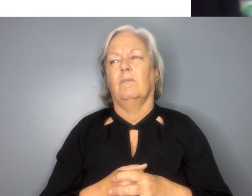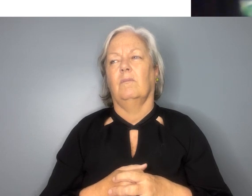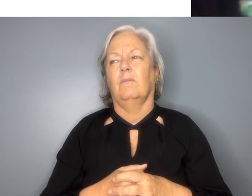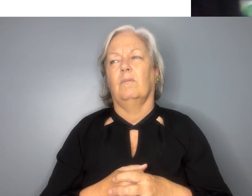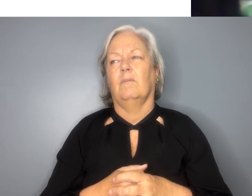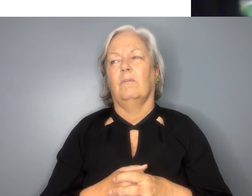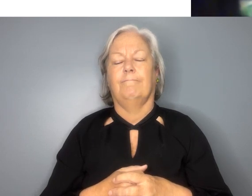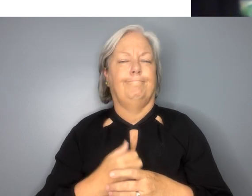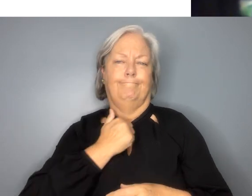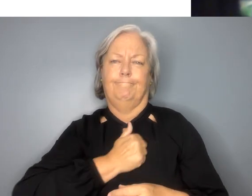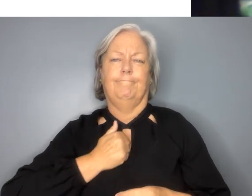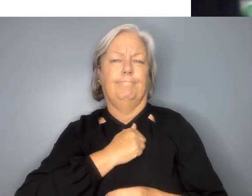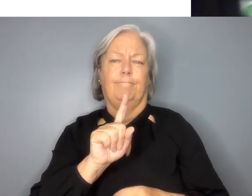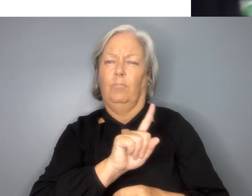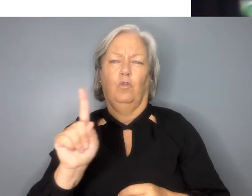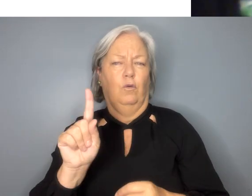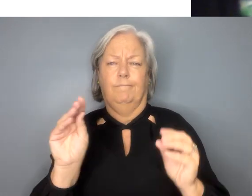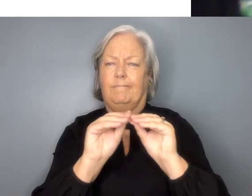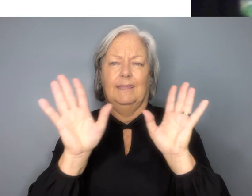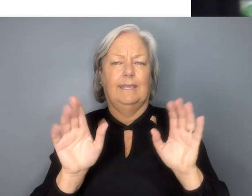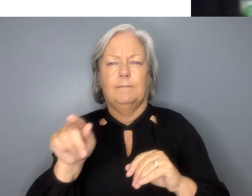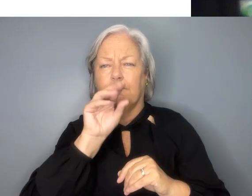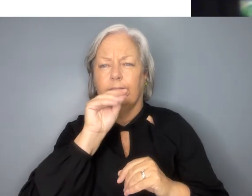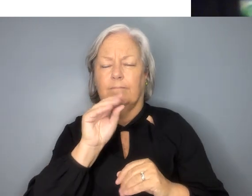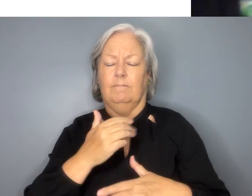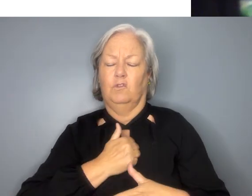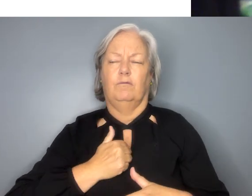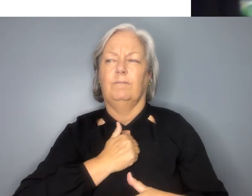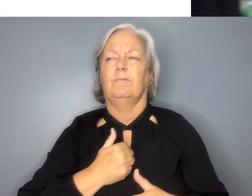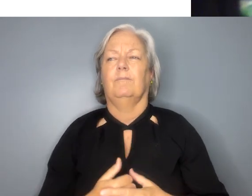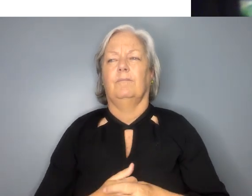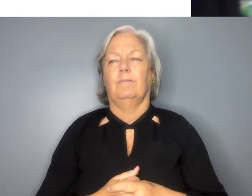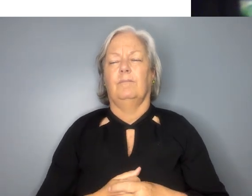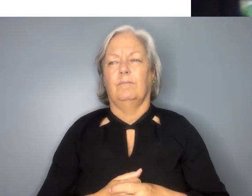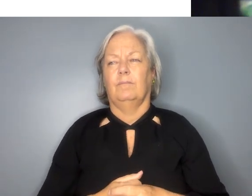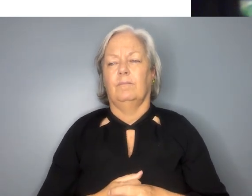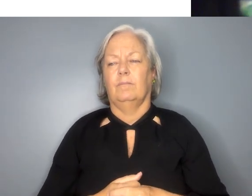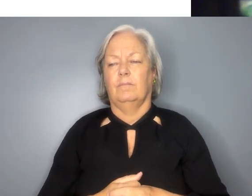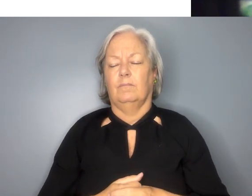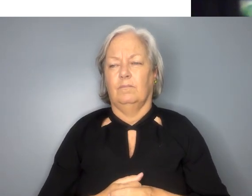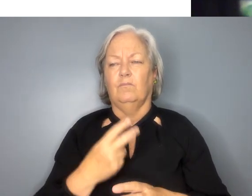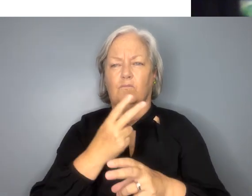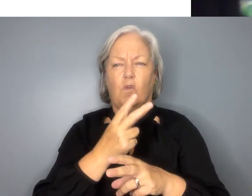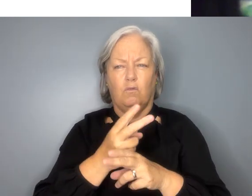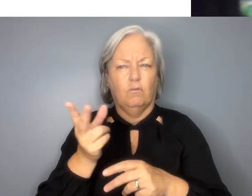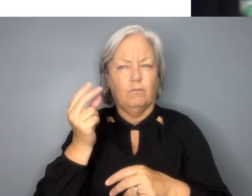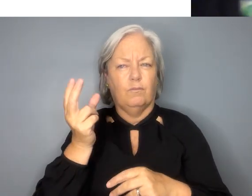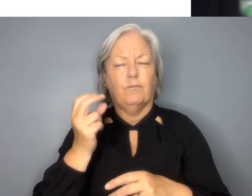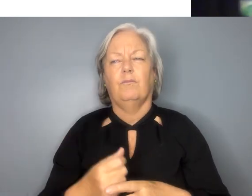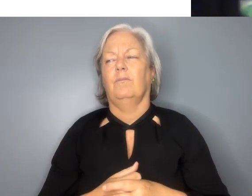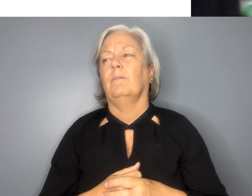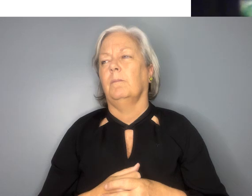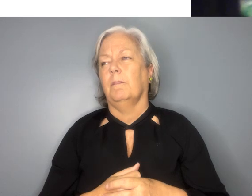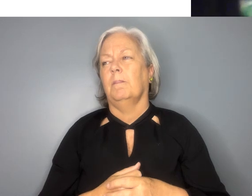beginning of your transition, and not being able to accurately express that